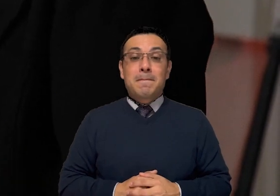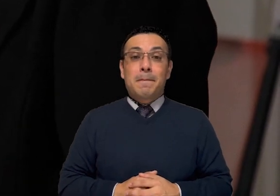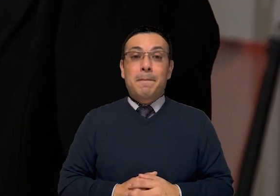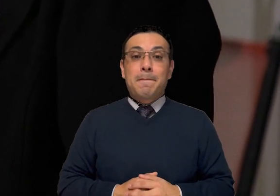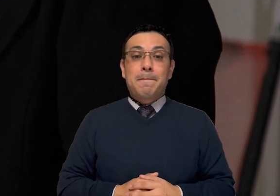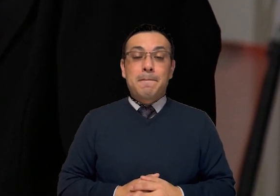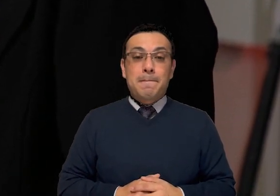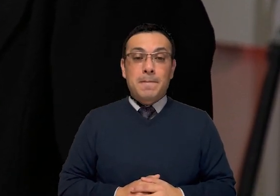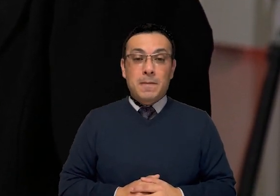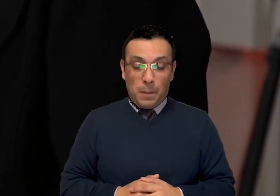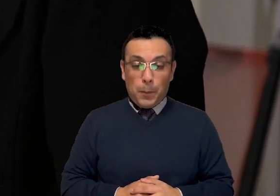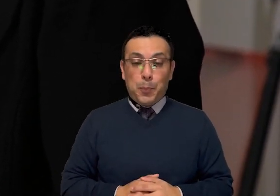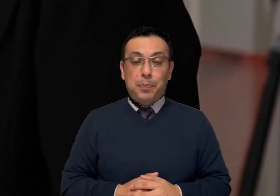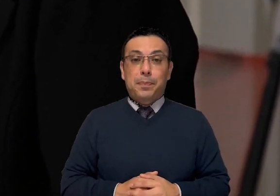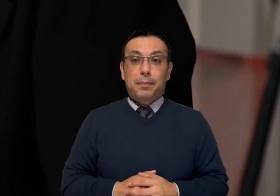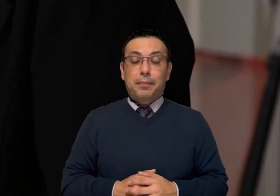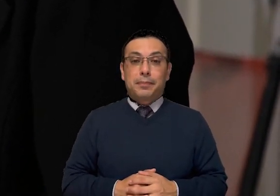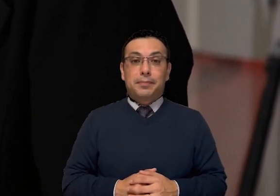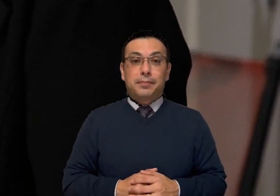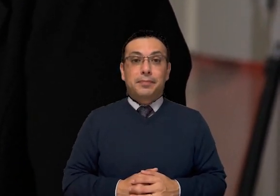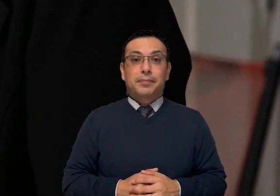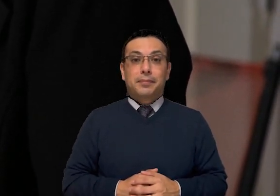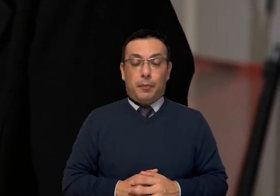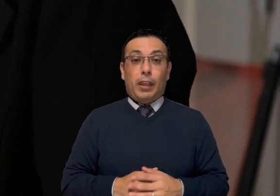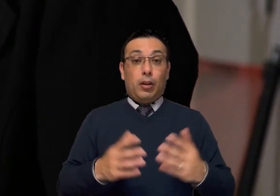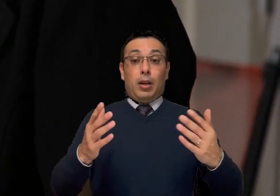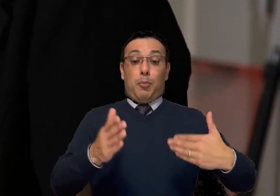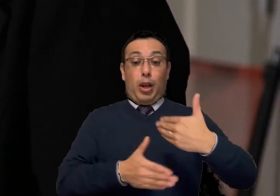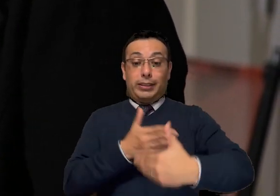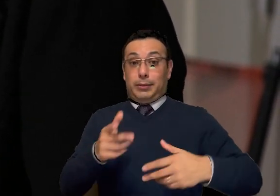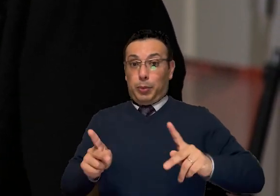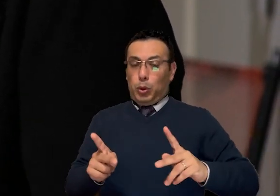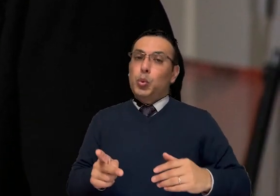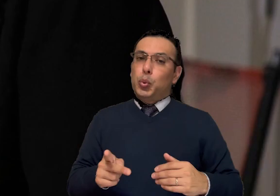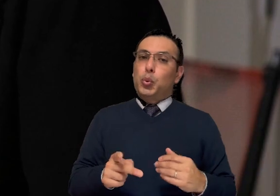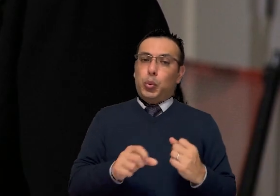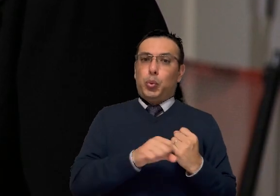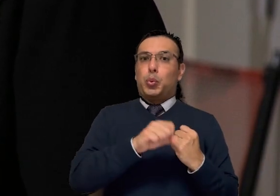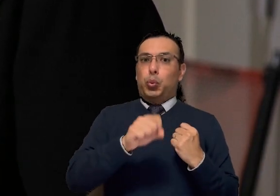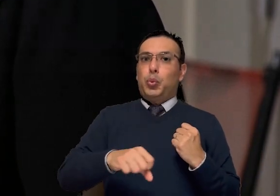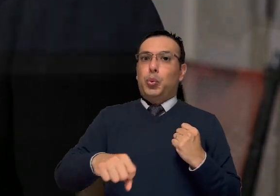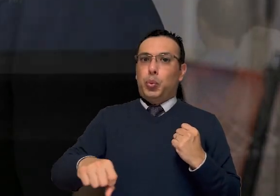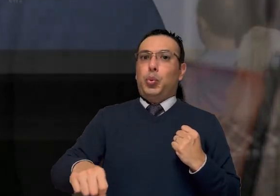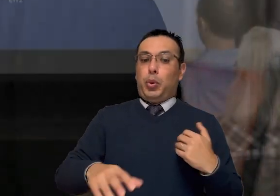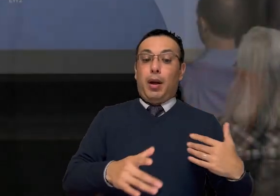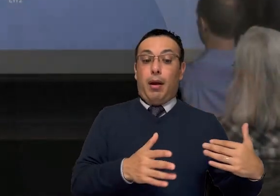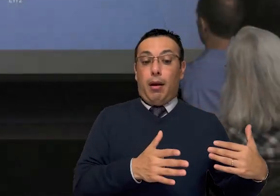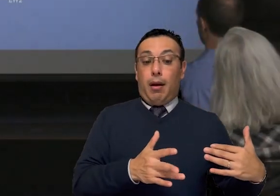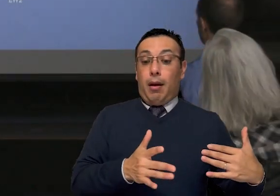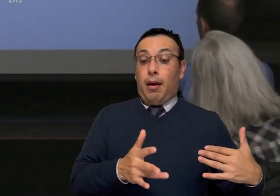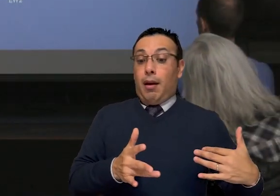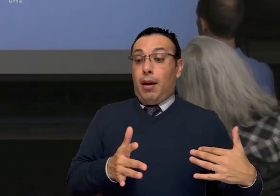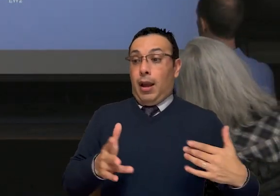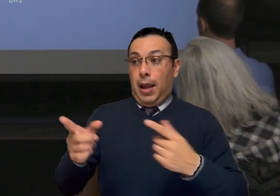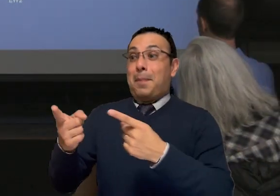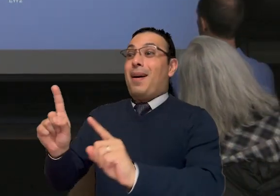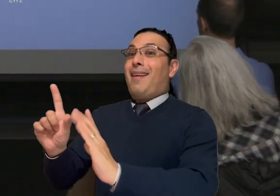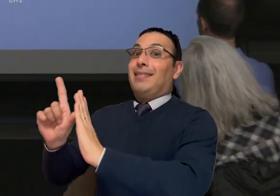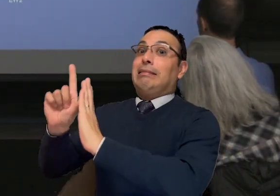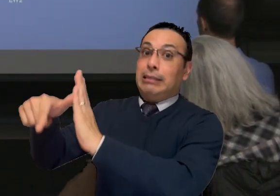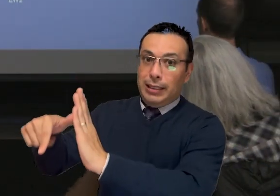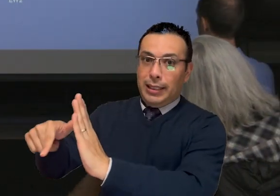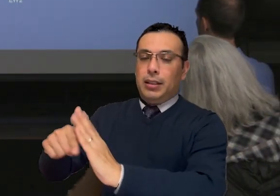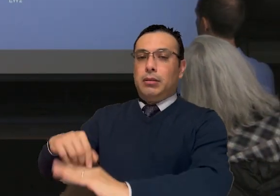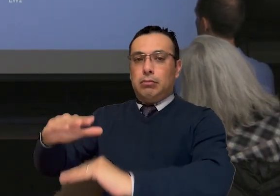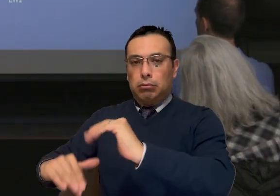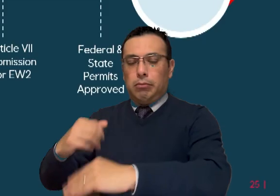So the overall permitting process is a long road before we can get to the point of construction and fabrication. Starts early